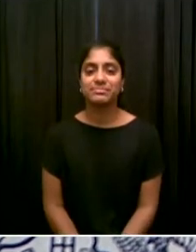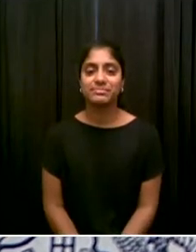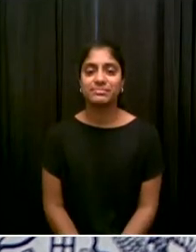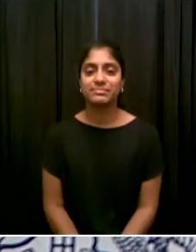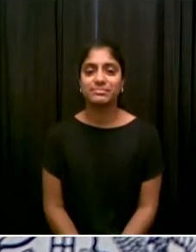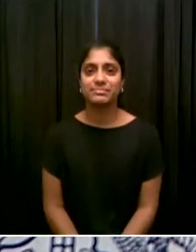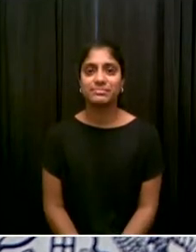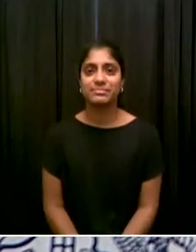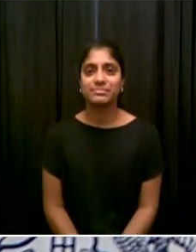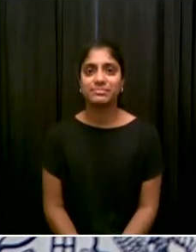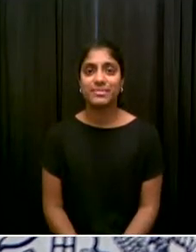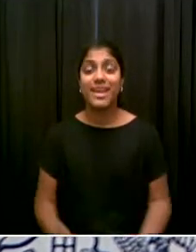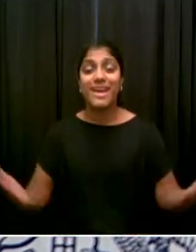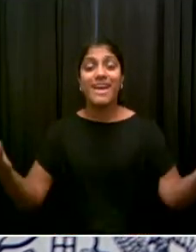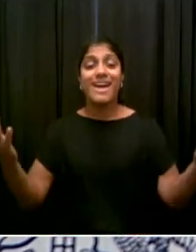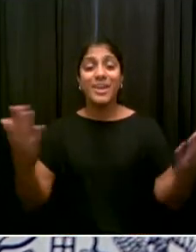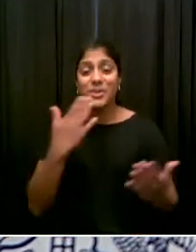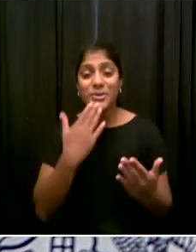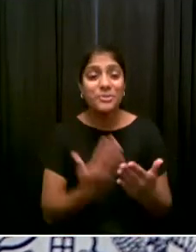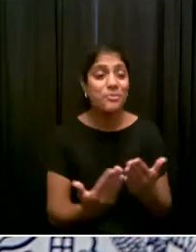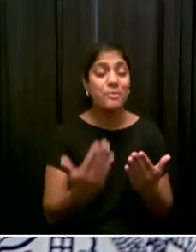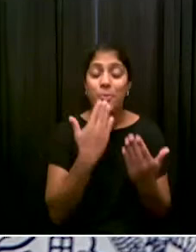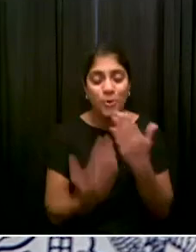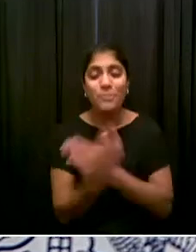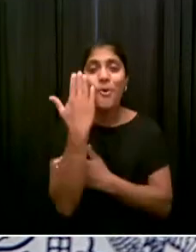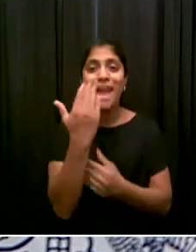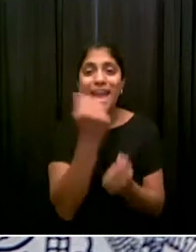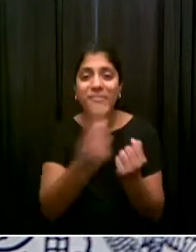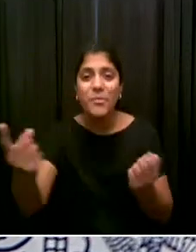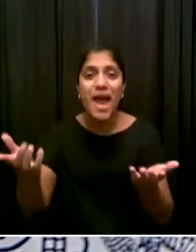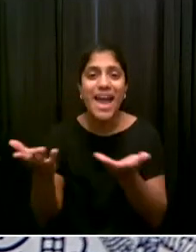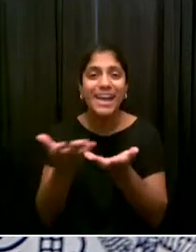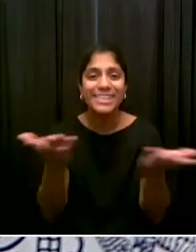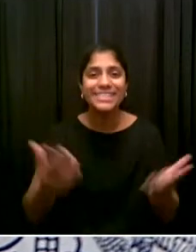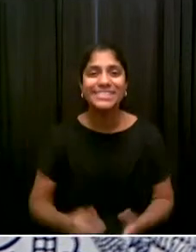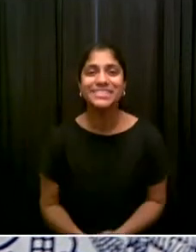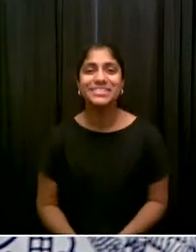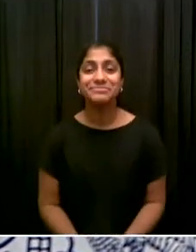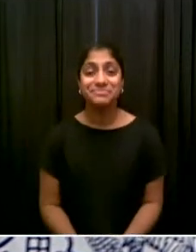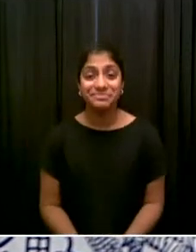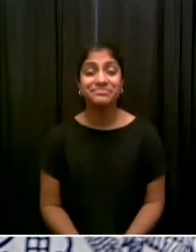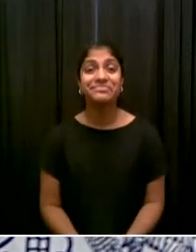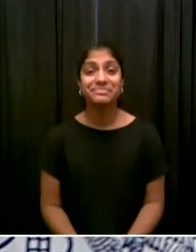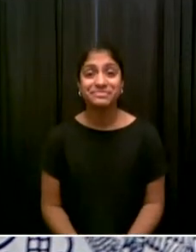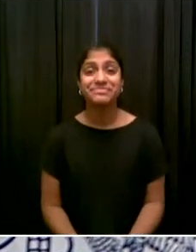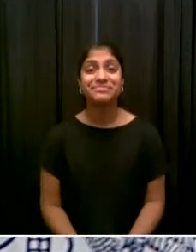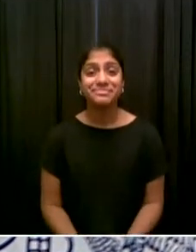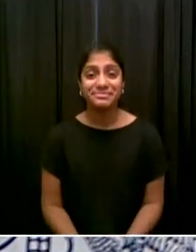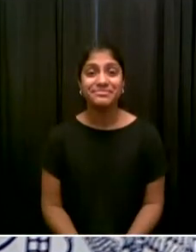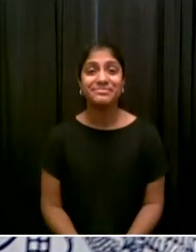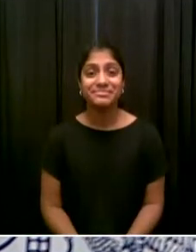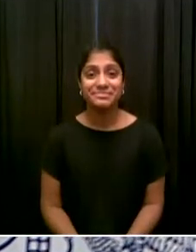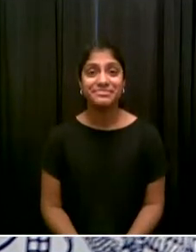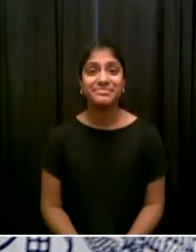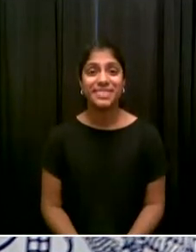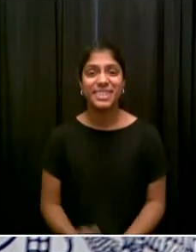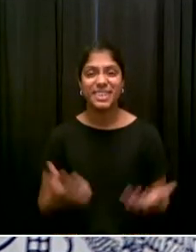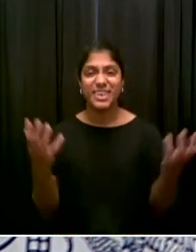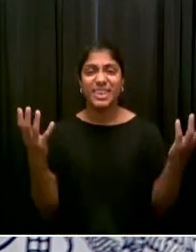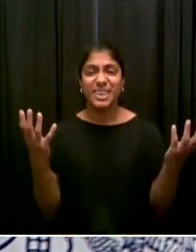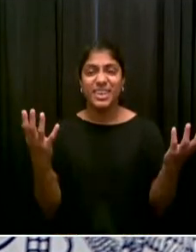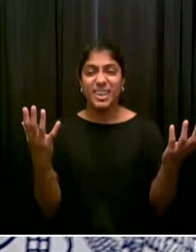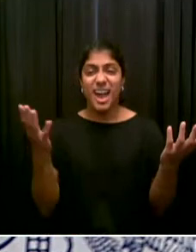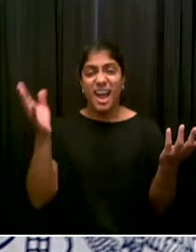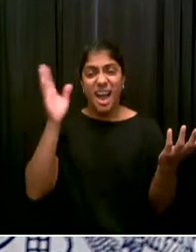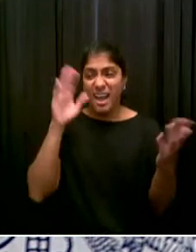Good morning, everyone. Well, another day fighting back COVID in New York City, another day